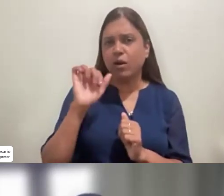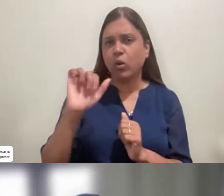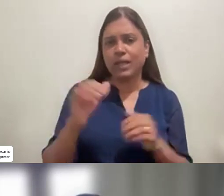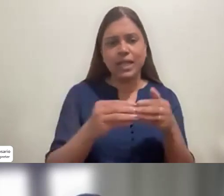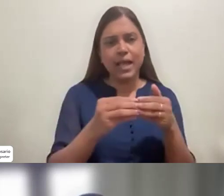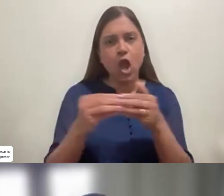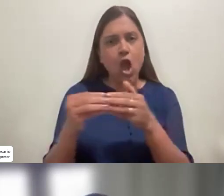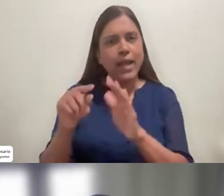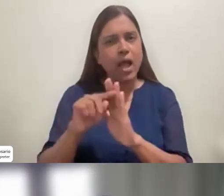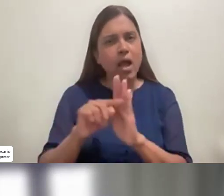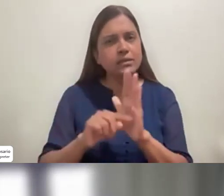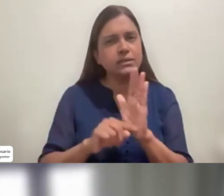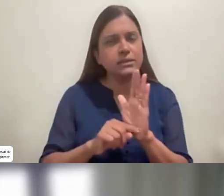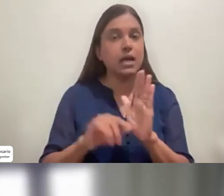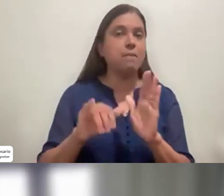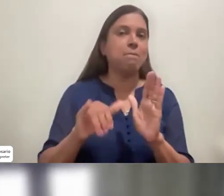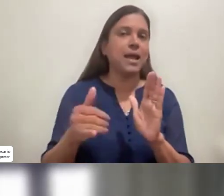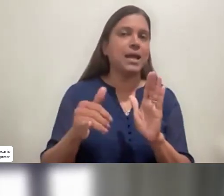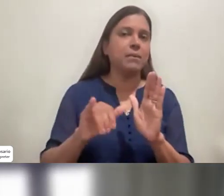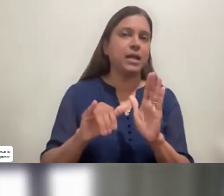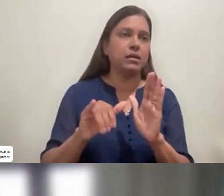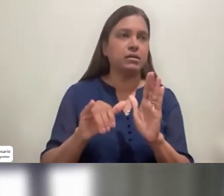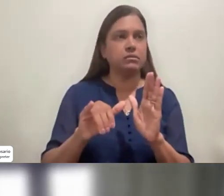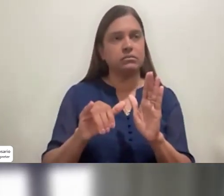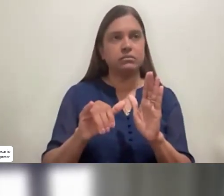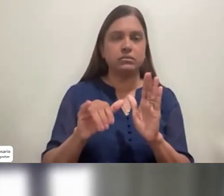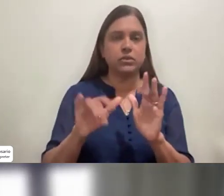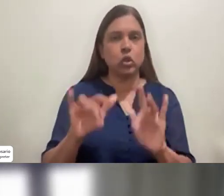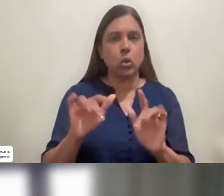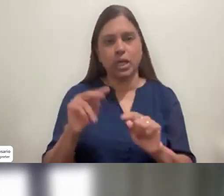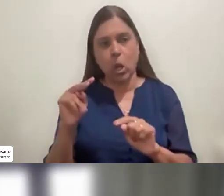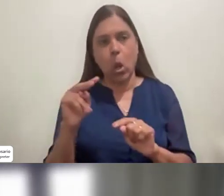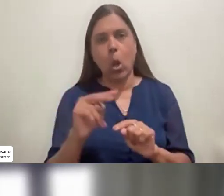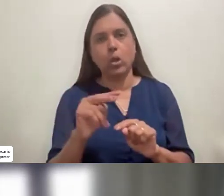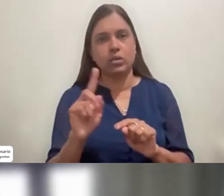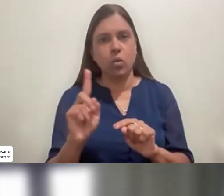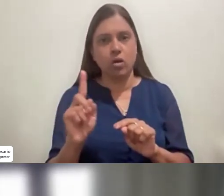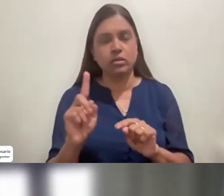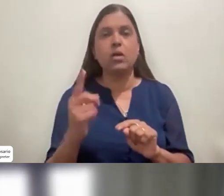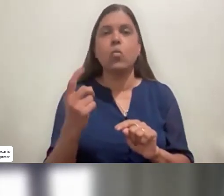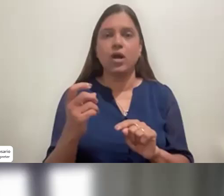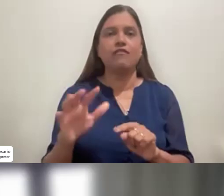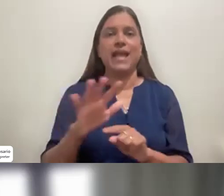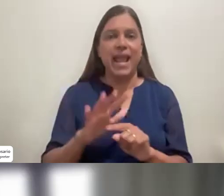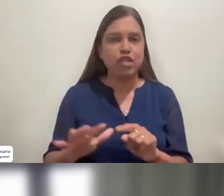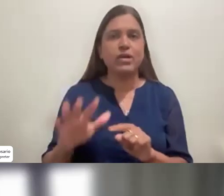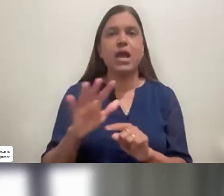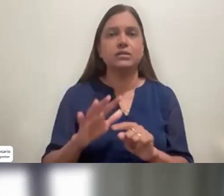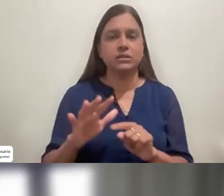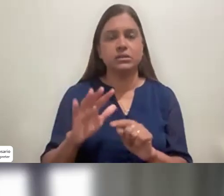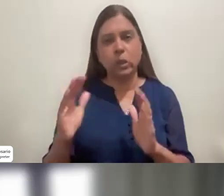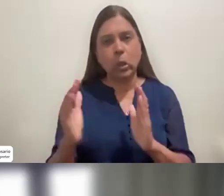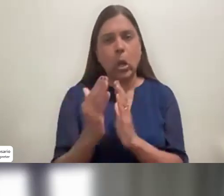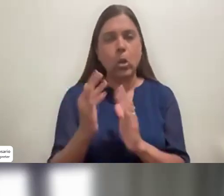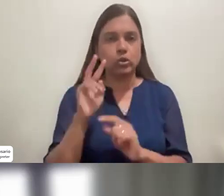one of the areas, and to be honest, I haven't looked into this, but maybe one of the areas to have a close look at